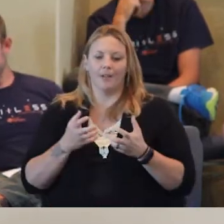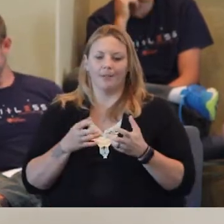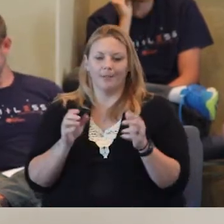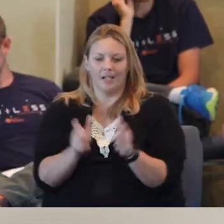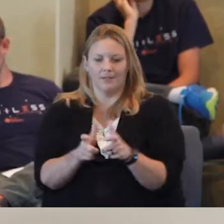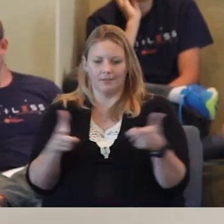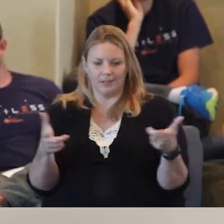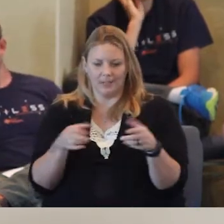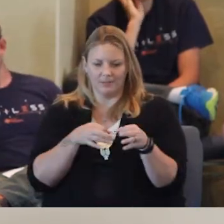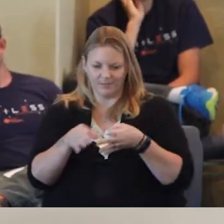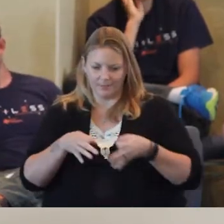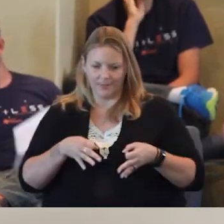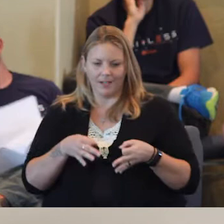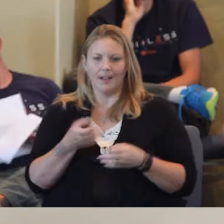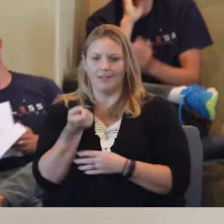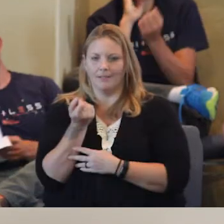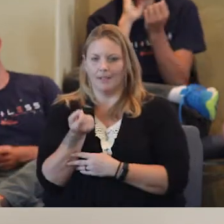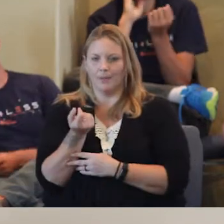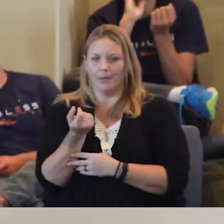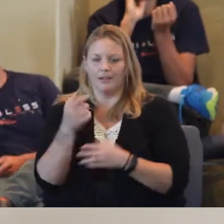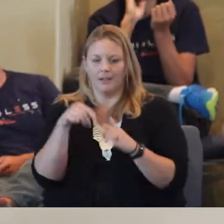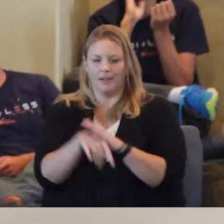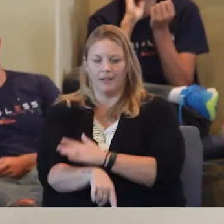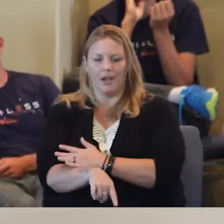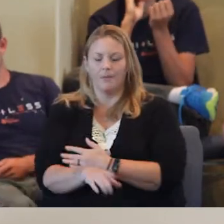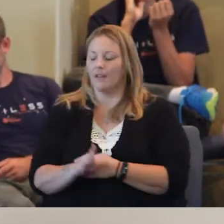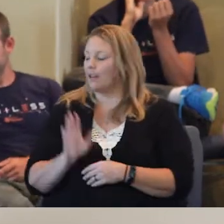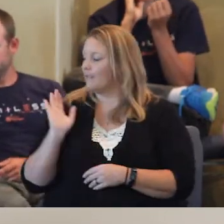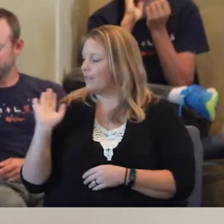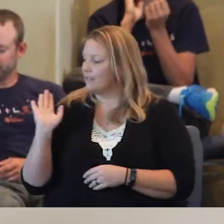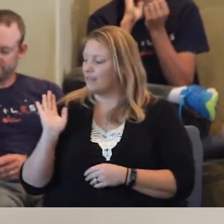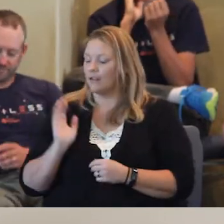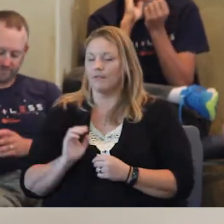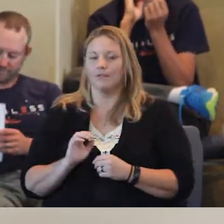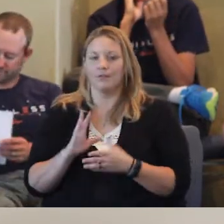I just want to expound a little bit on some of their stories.